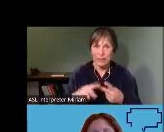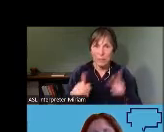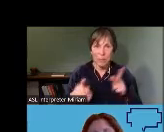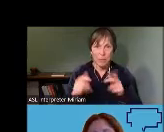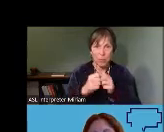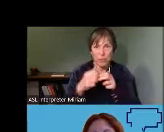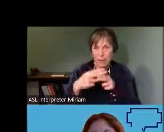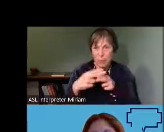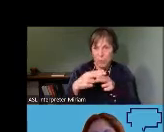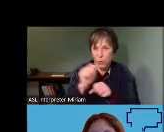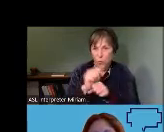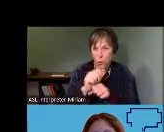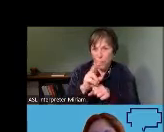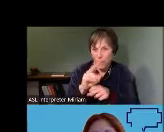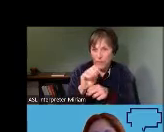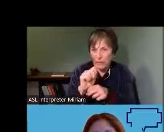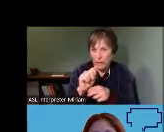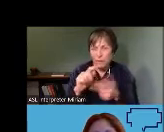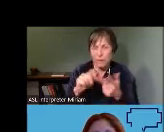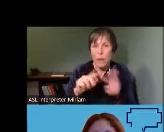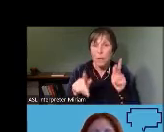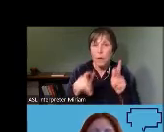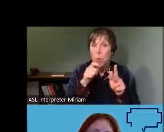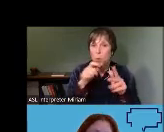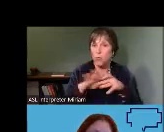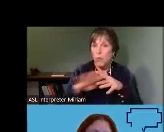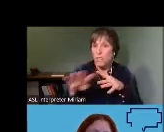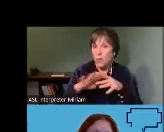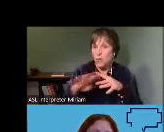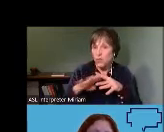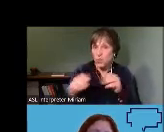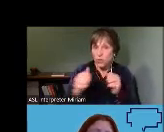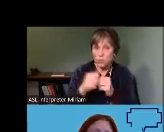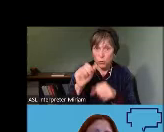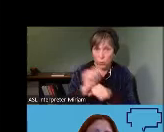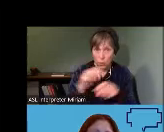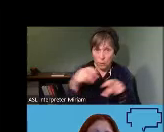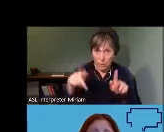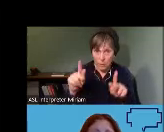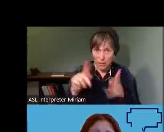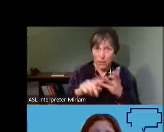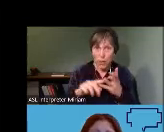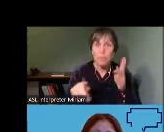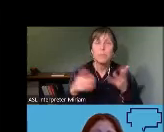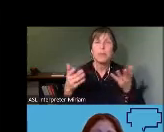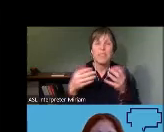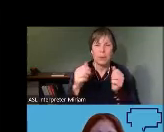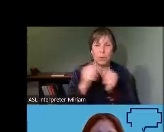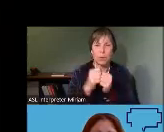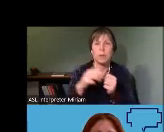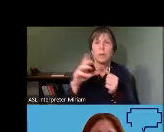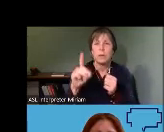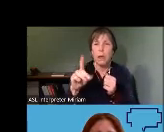includes people with refugee status who hold work permits and also people who are here on status such as daca